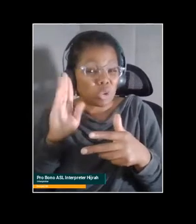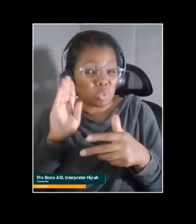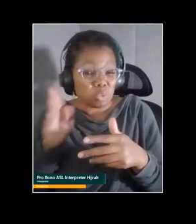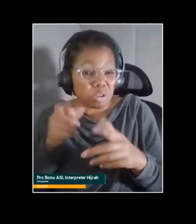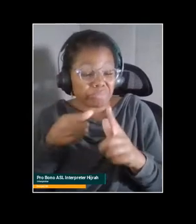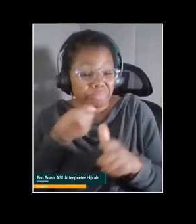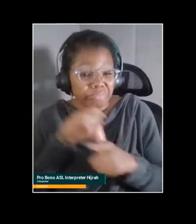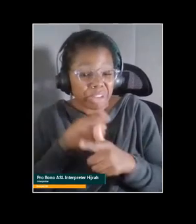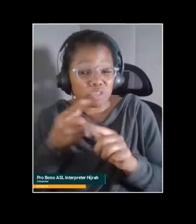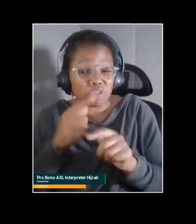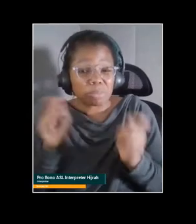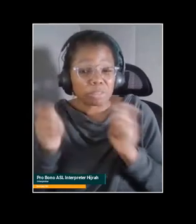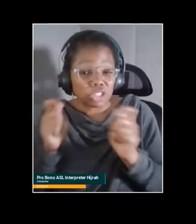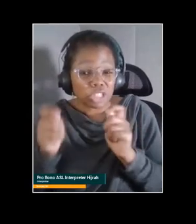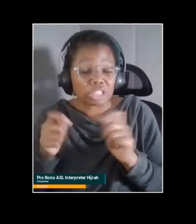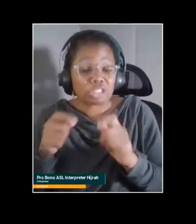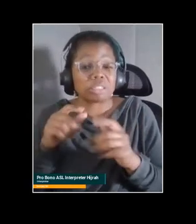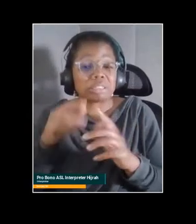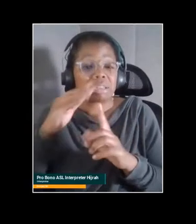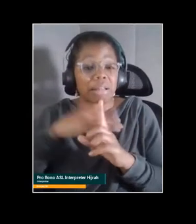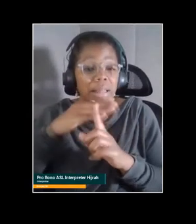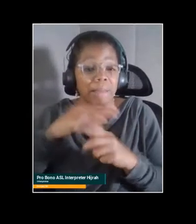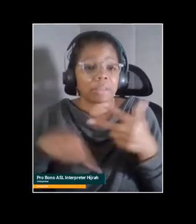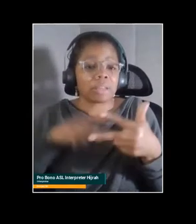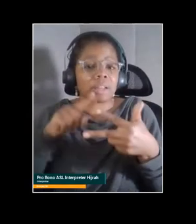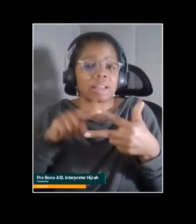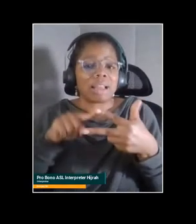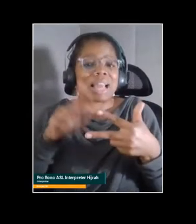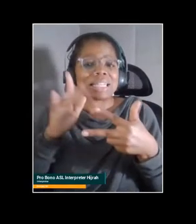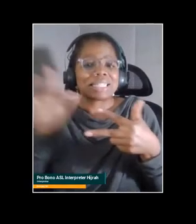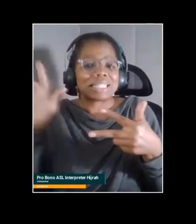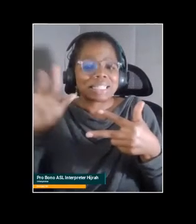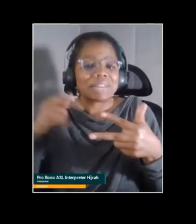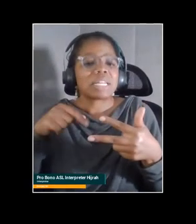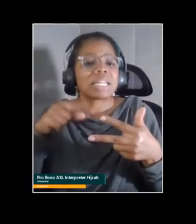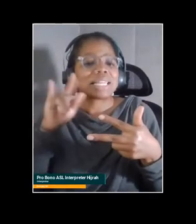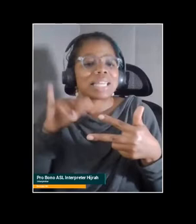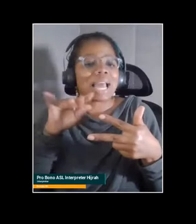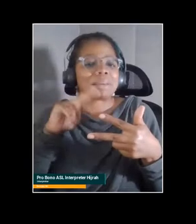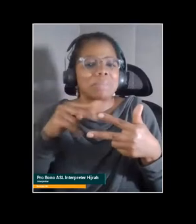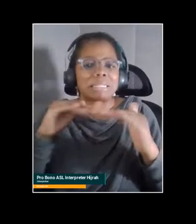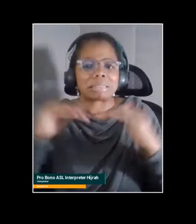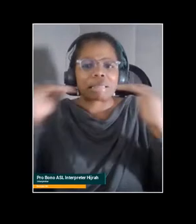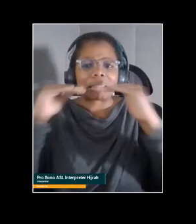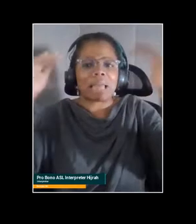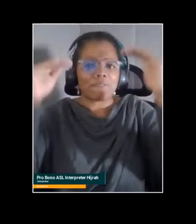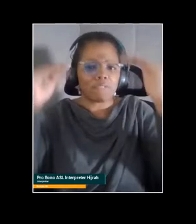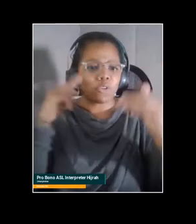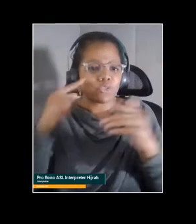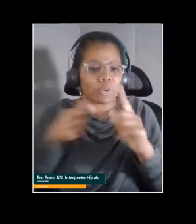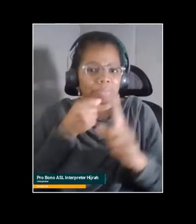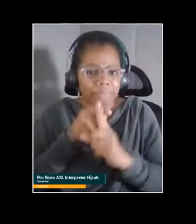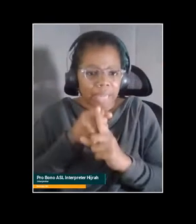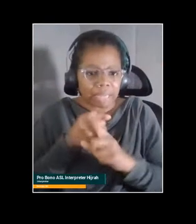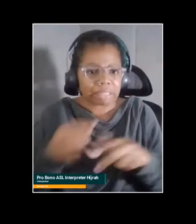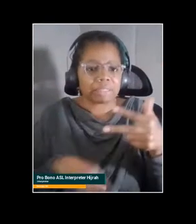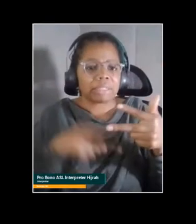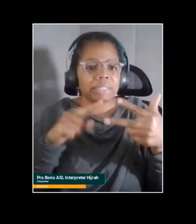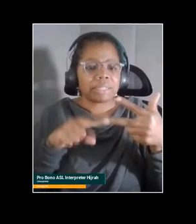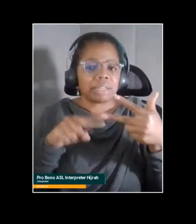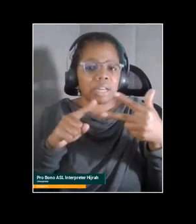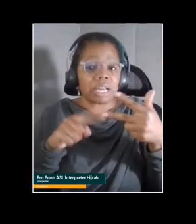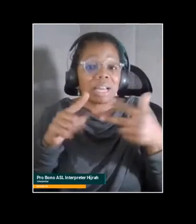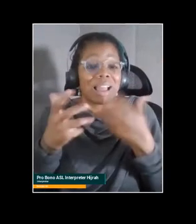inherent quality of the system that indicates the degree to which it could be affected by climate change. And then